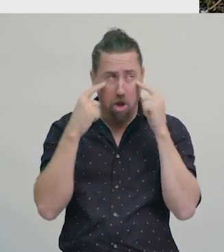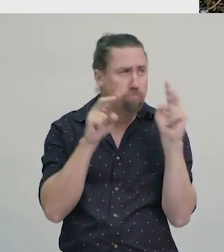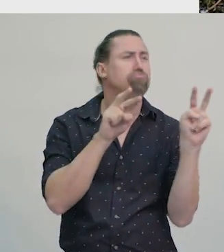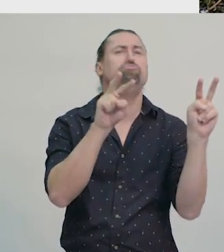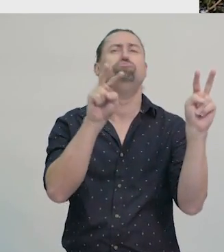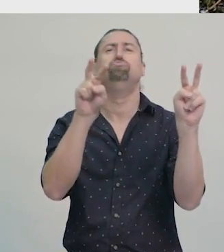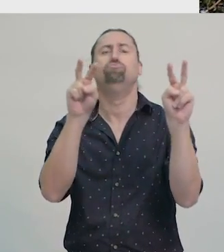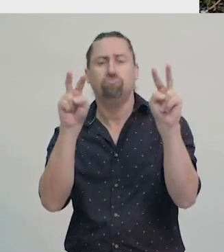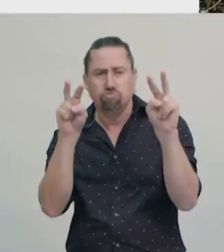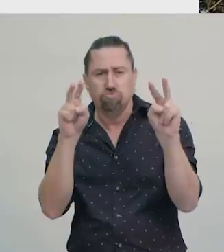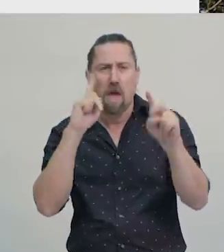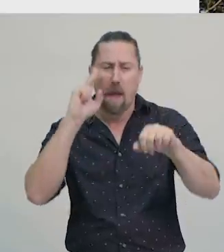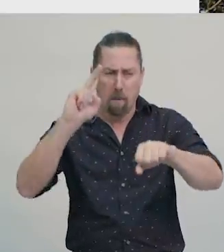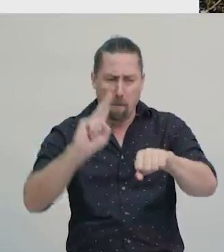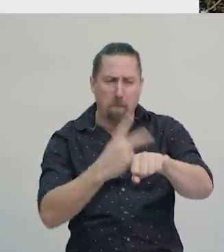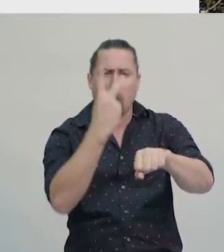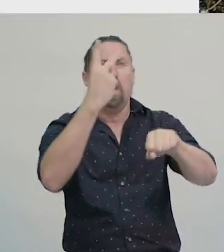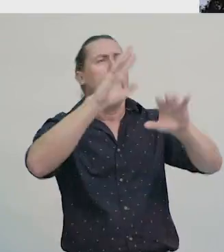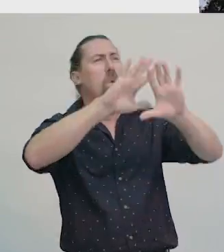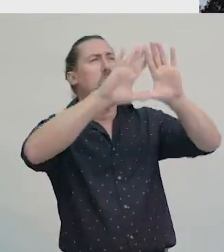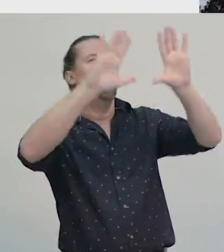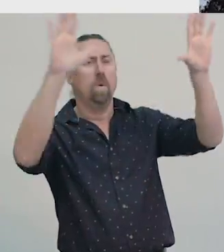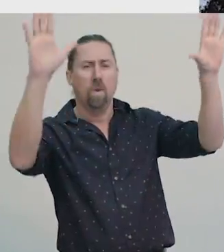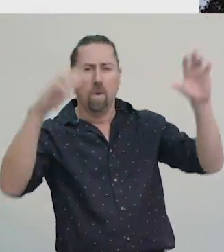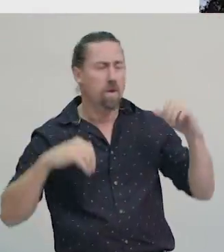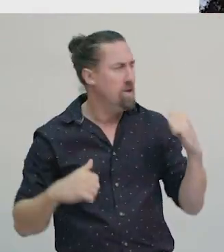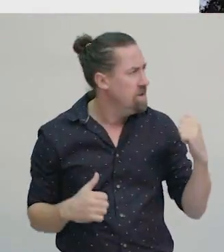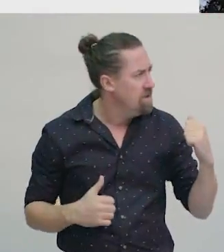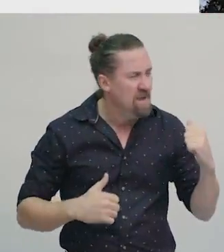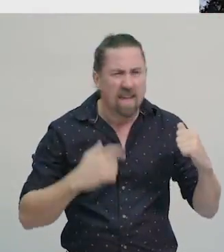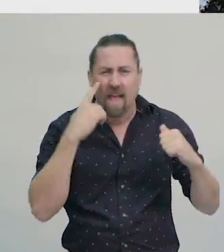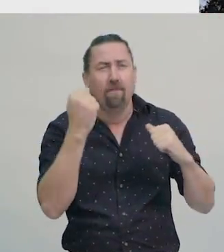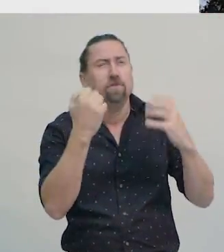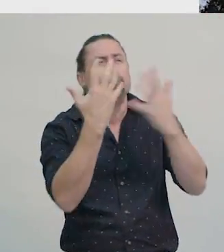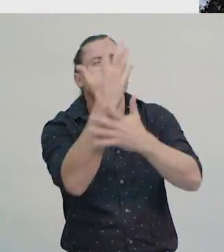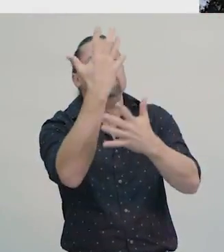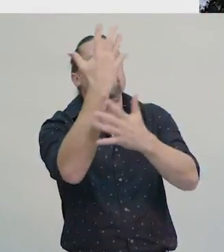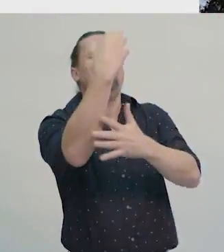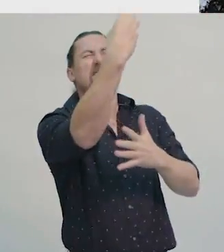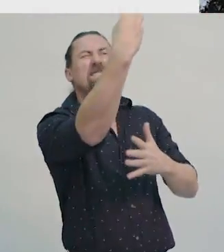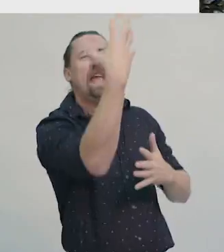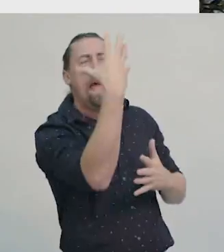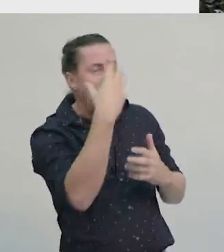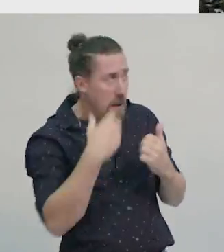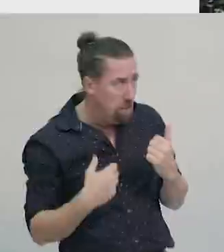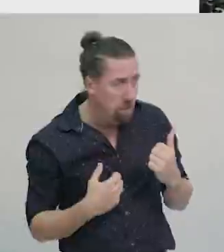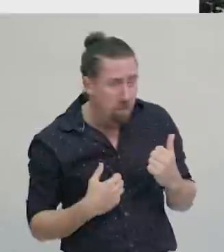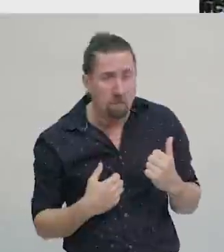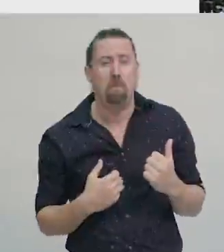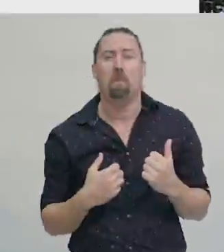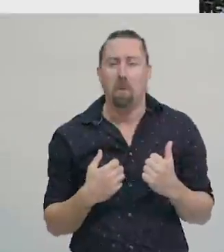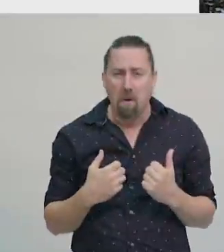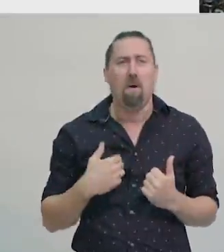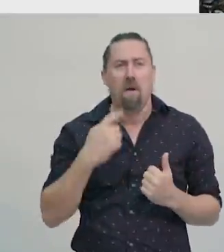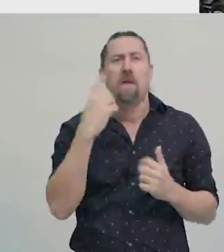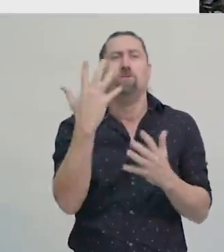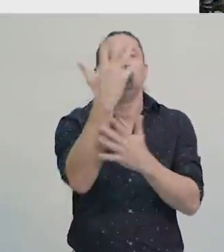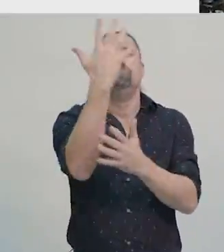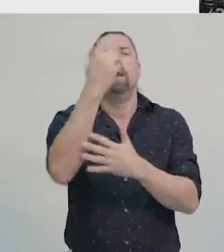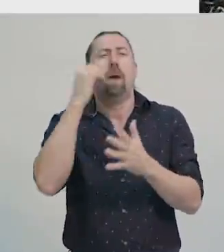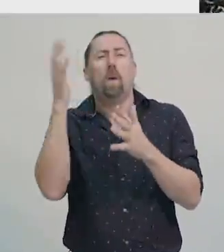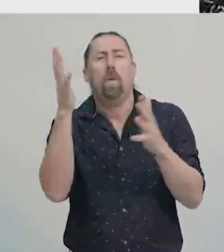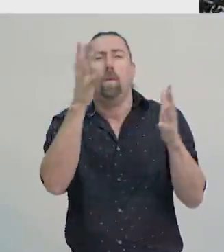is like? Would you observe inside or outside? Yes, you'd observe outside. Let's go